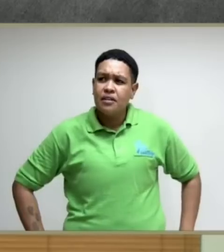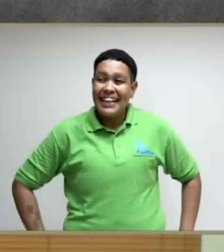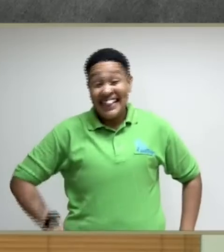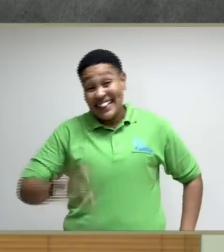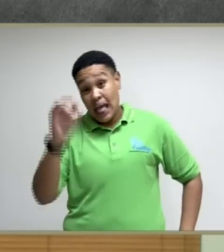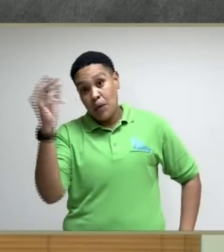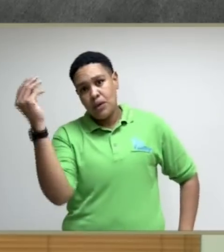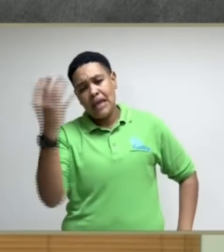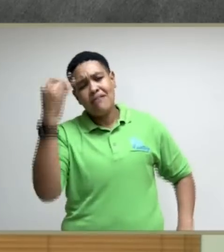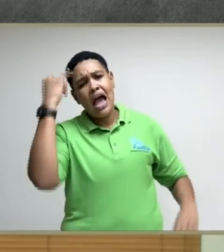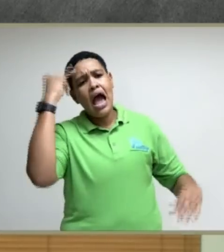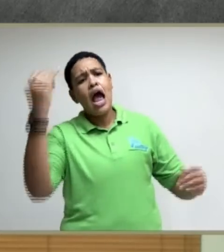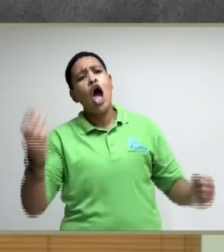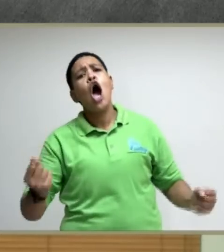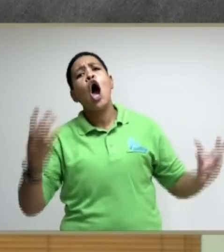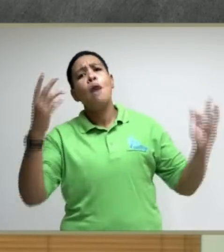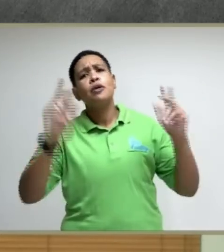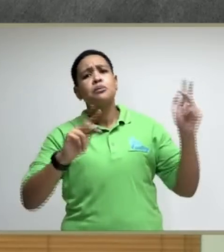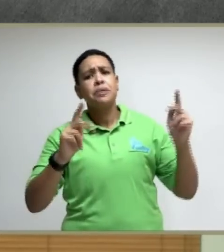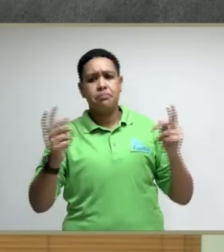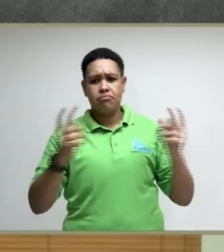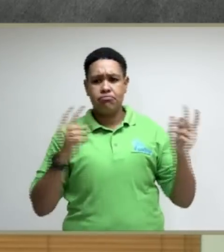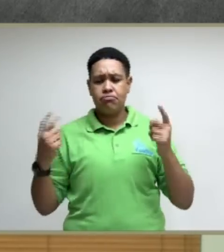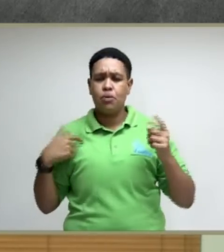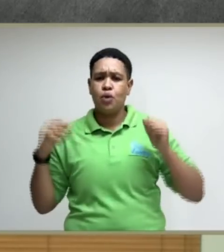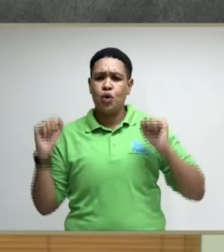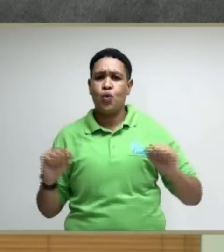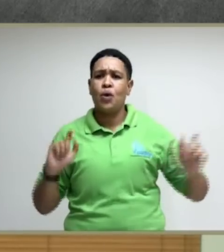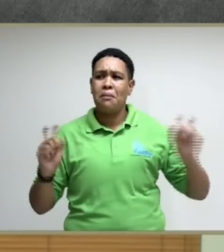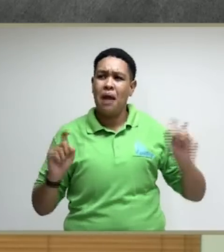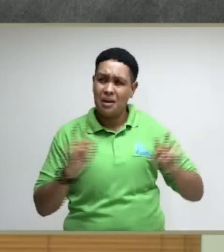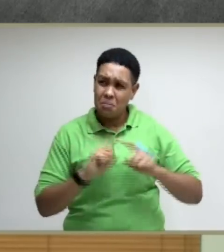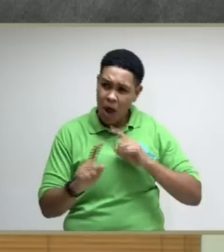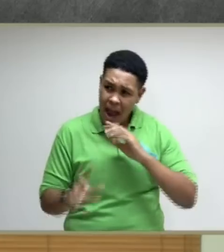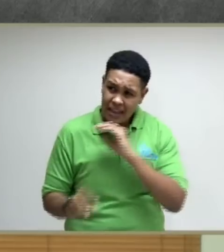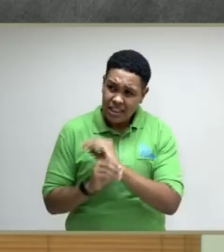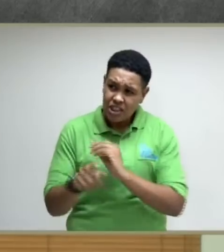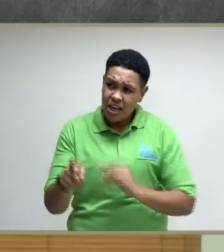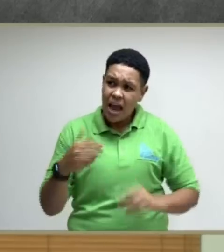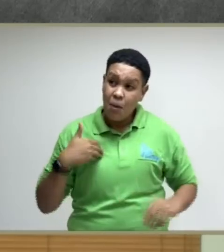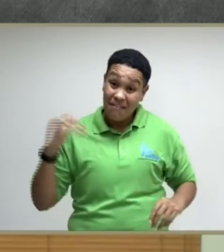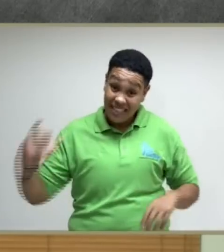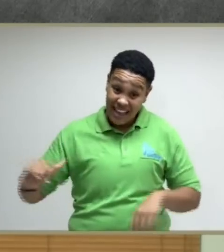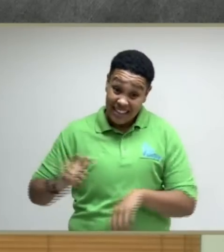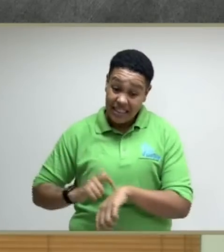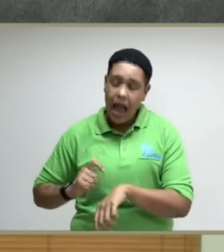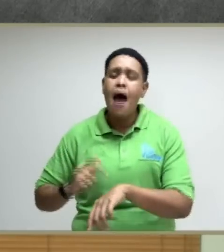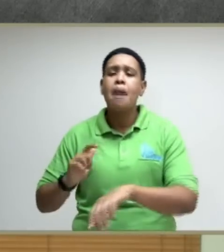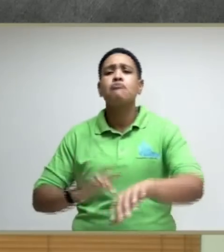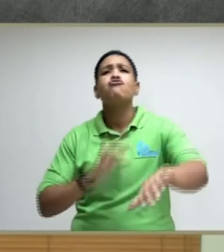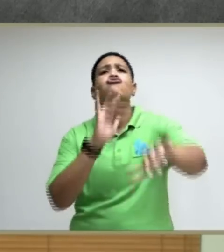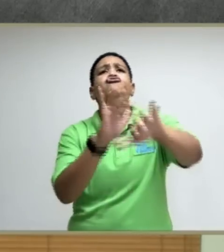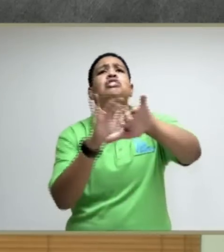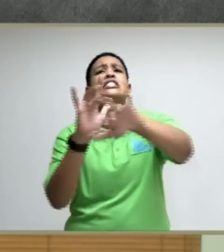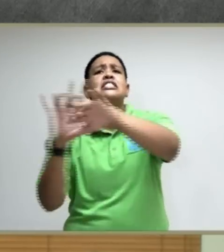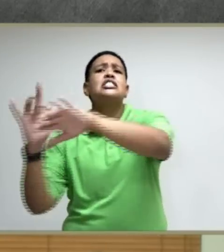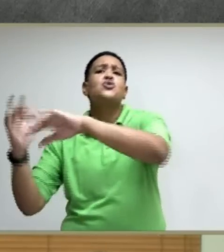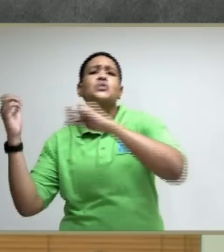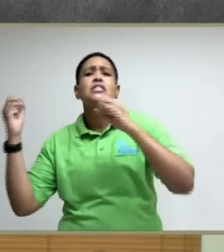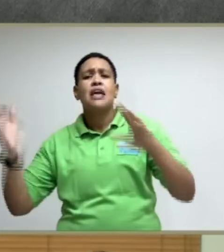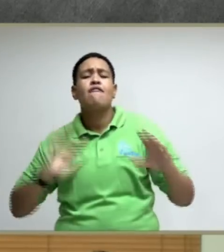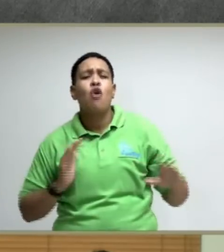many patients that we could manage. But in addition to that, we would have at that time reached out to several of our